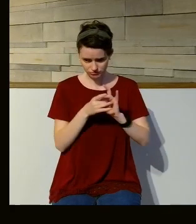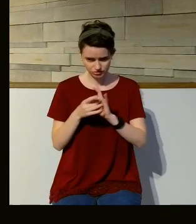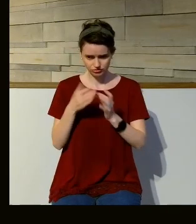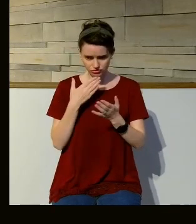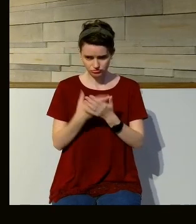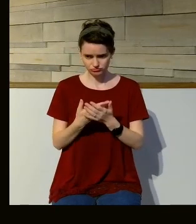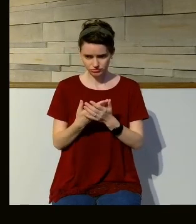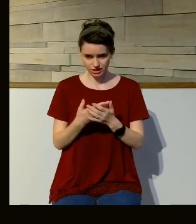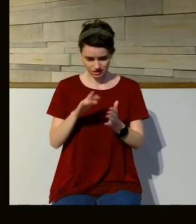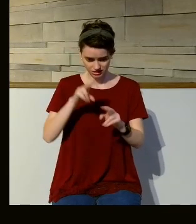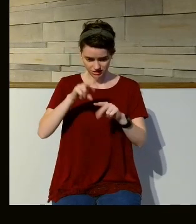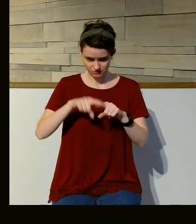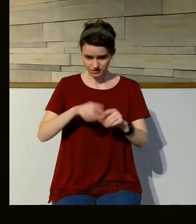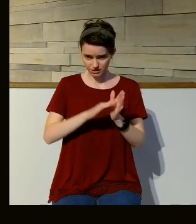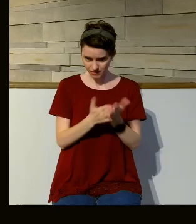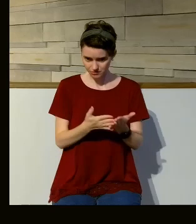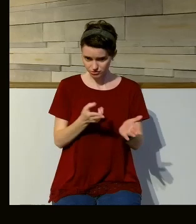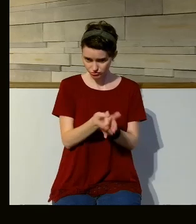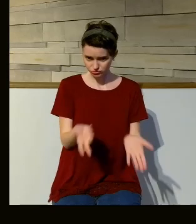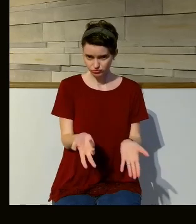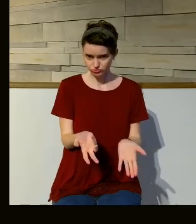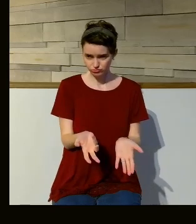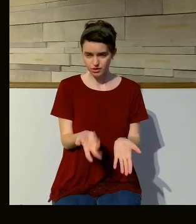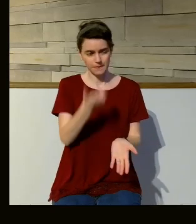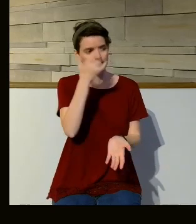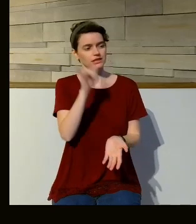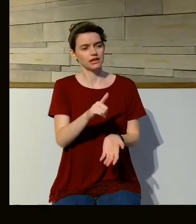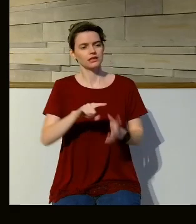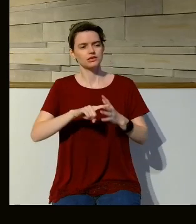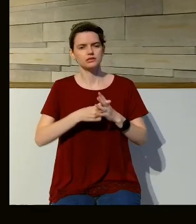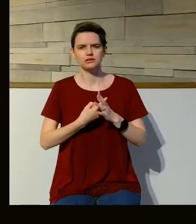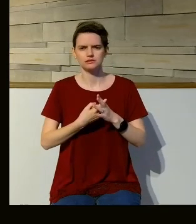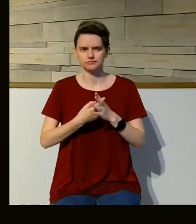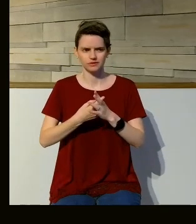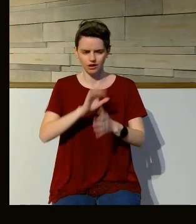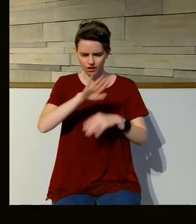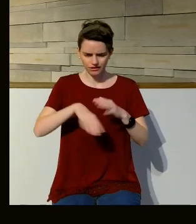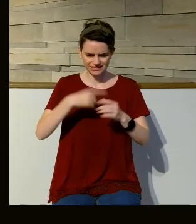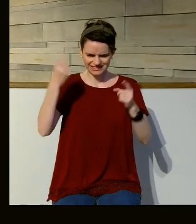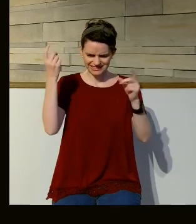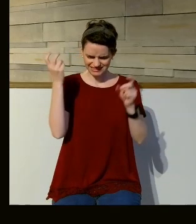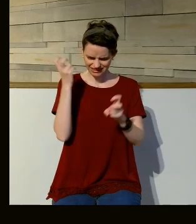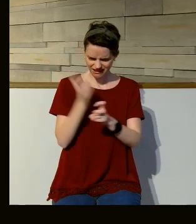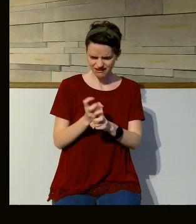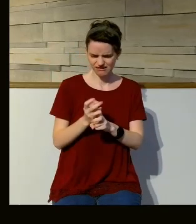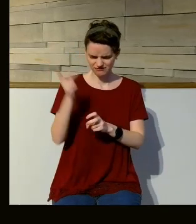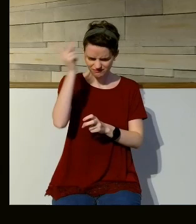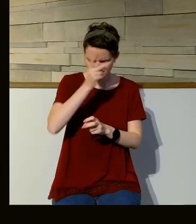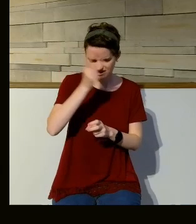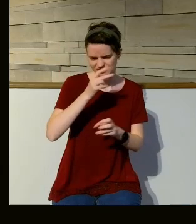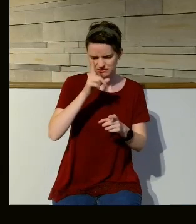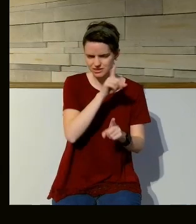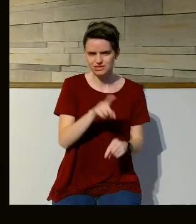rational? And is it biblical, and is it true? And because of this, they began to hammer out these difficult philosophical questions,